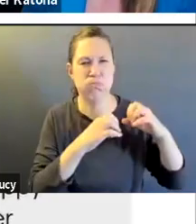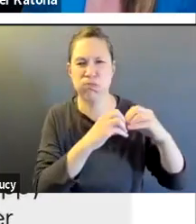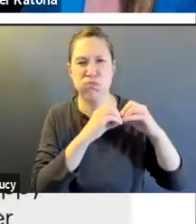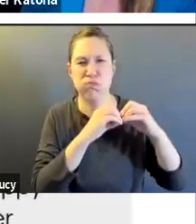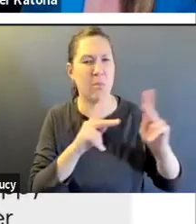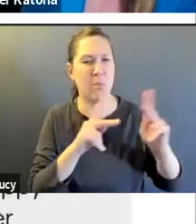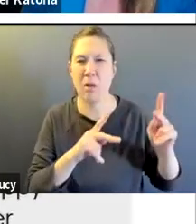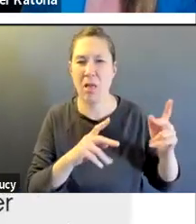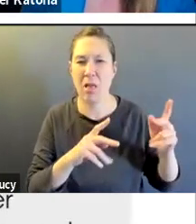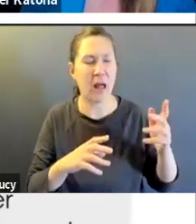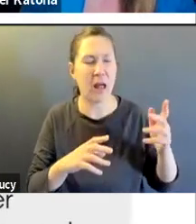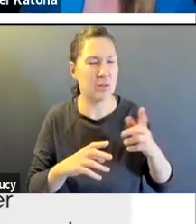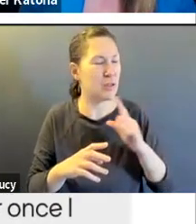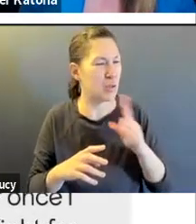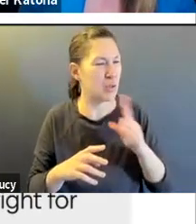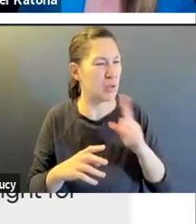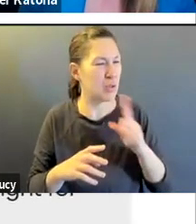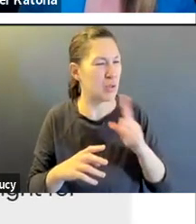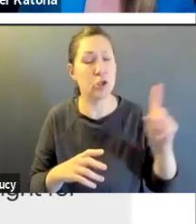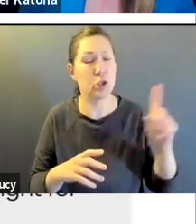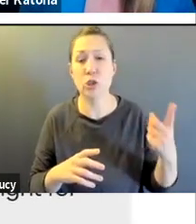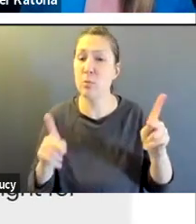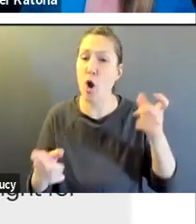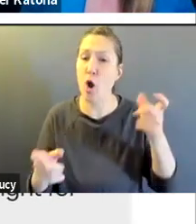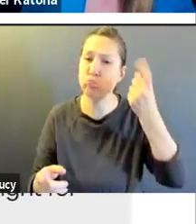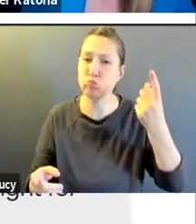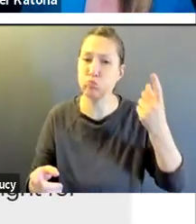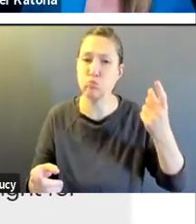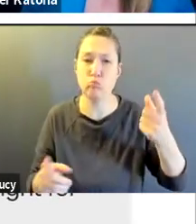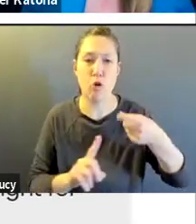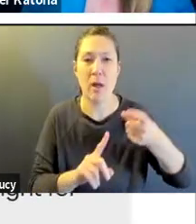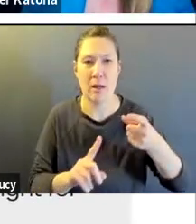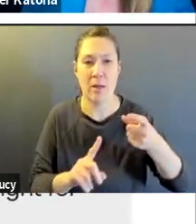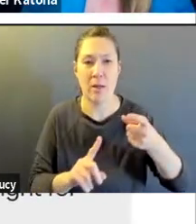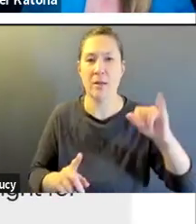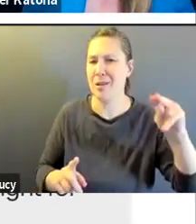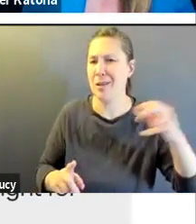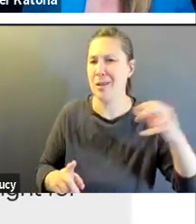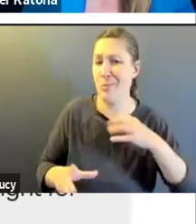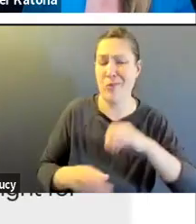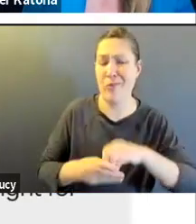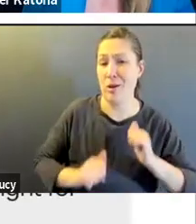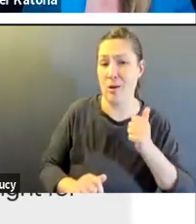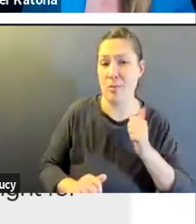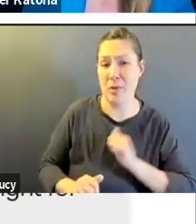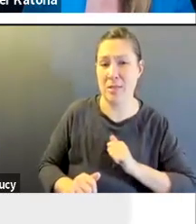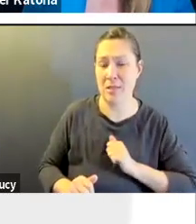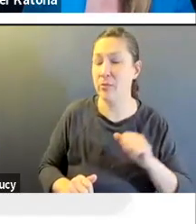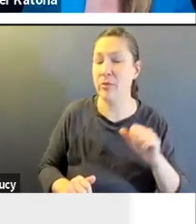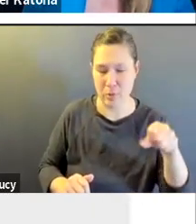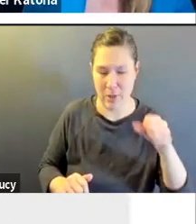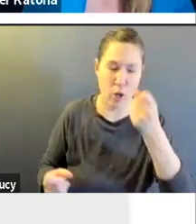to that one. So I'm going to take that as we jump back into our conversation. There's quite a few more down here, Kinsey,